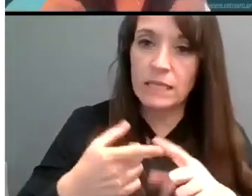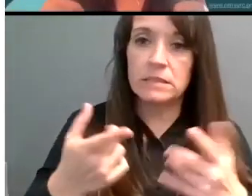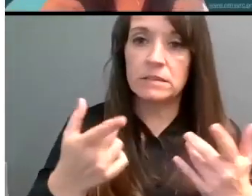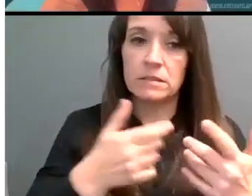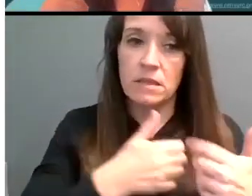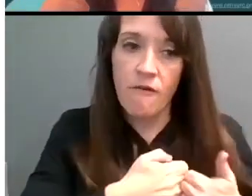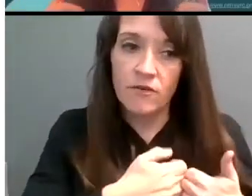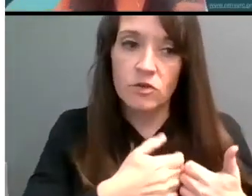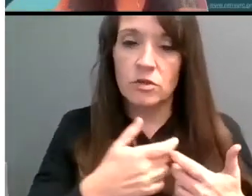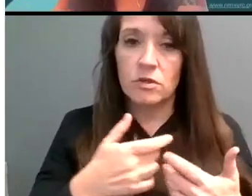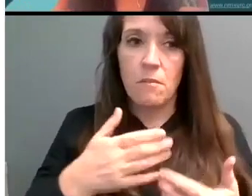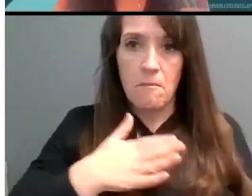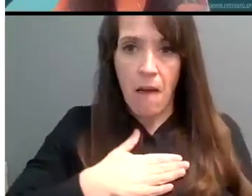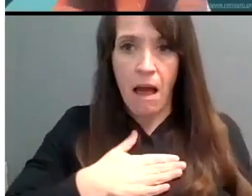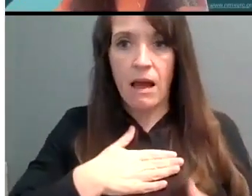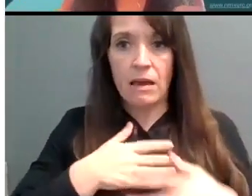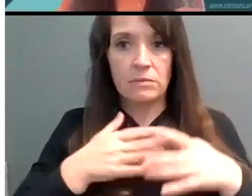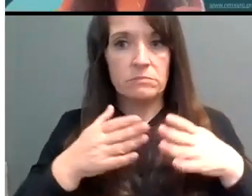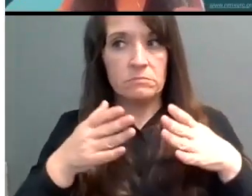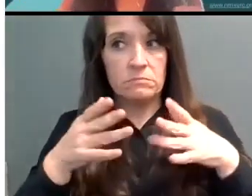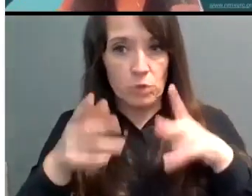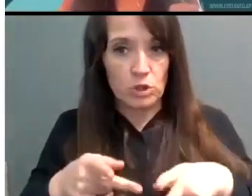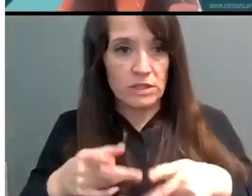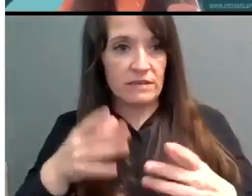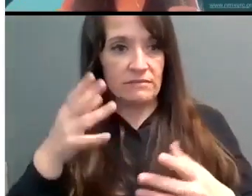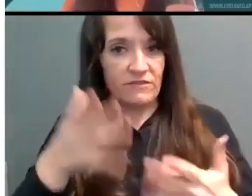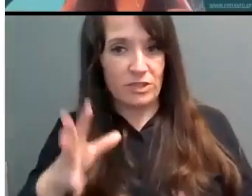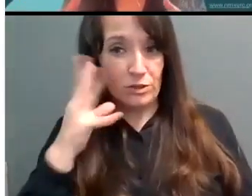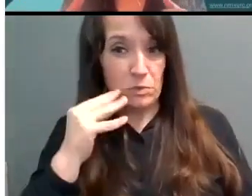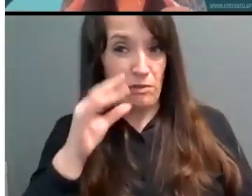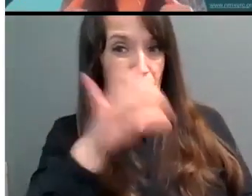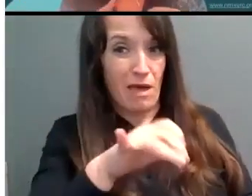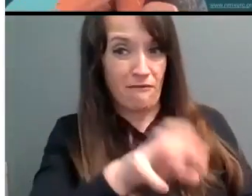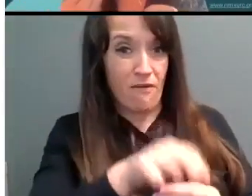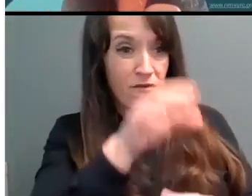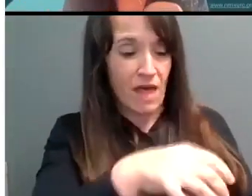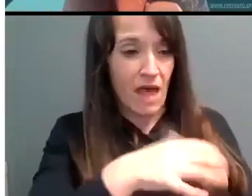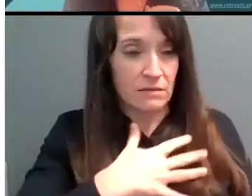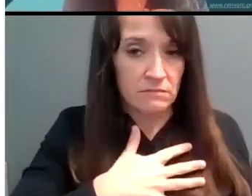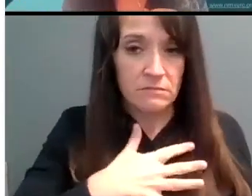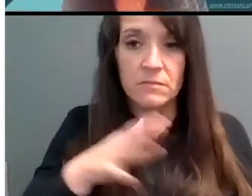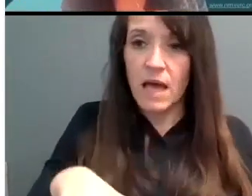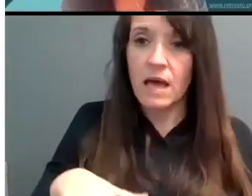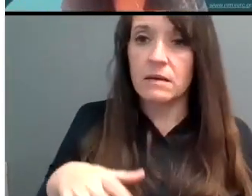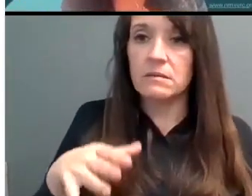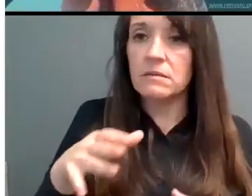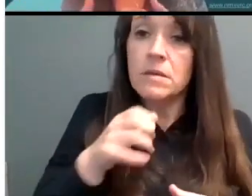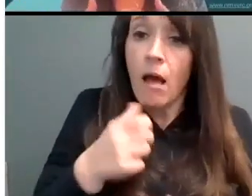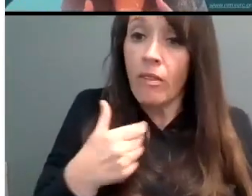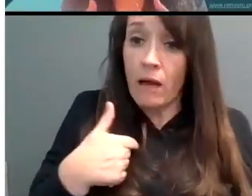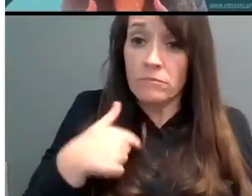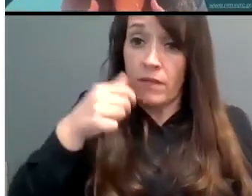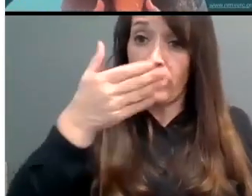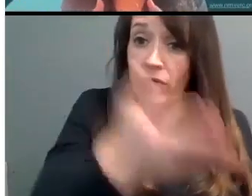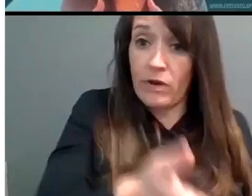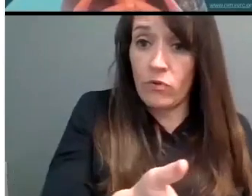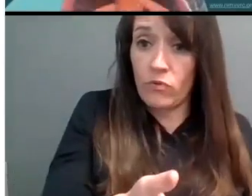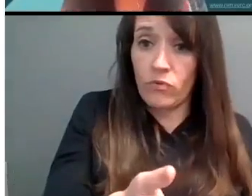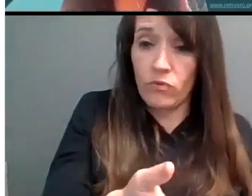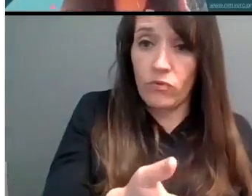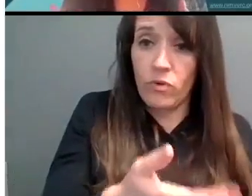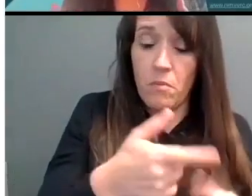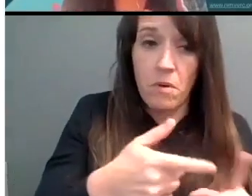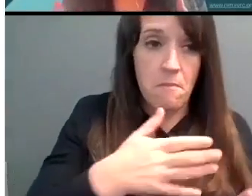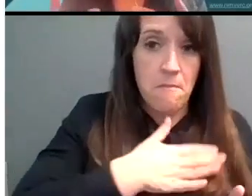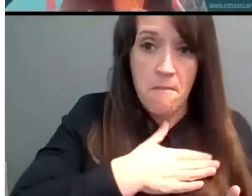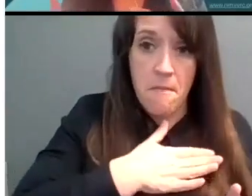loved ones may have experienced a potentially traumatic event. So they may not have necessarily been there at the time, but if their loved one